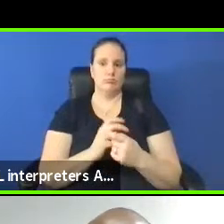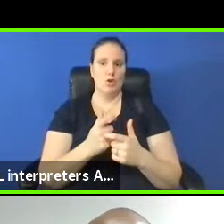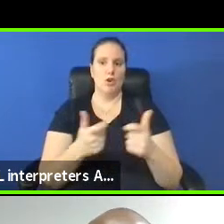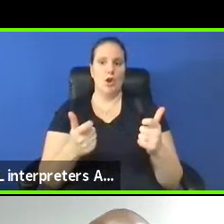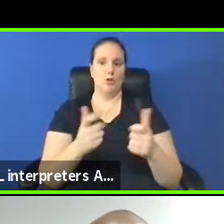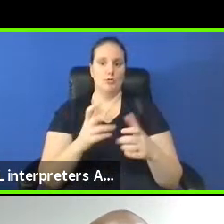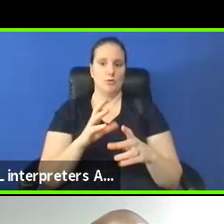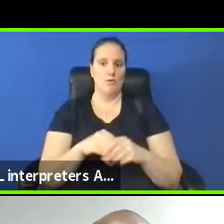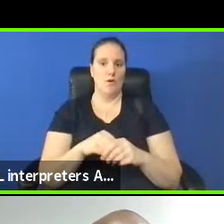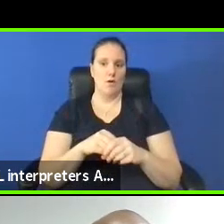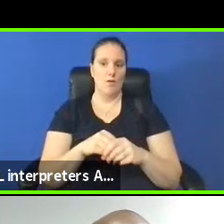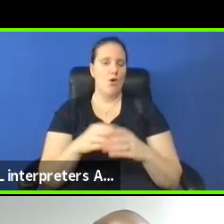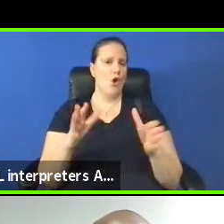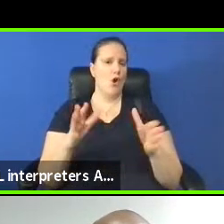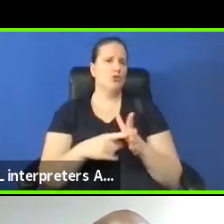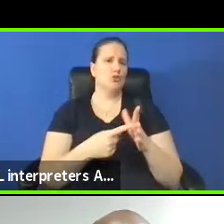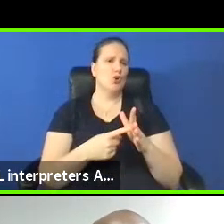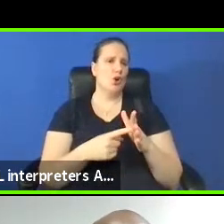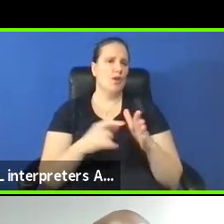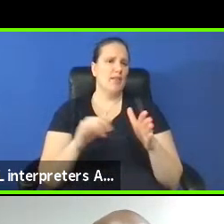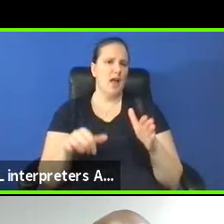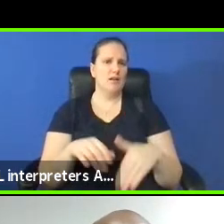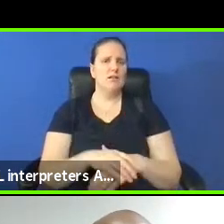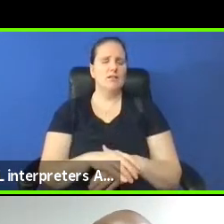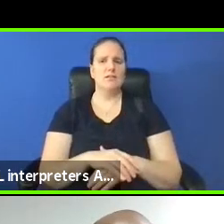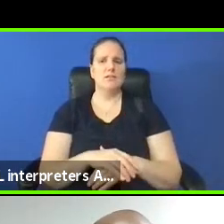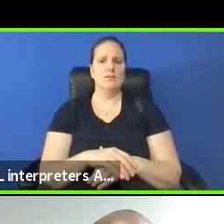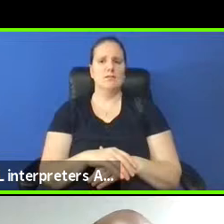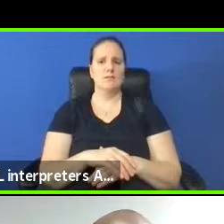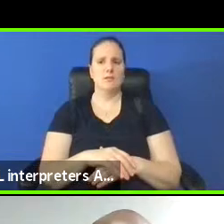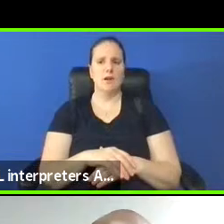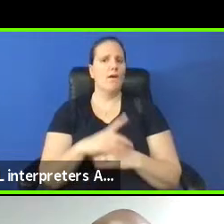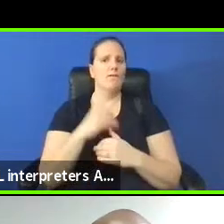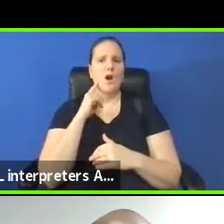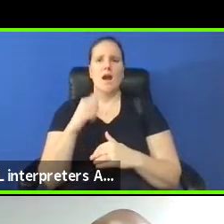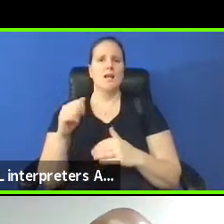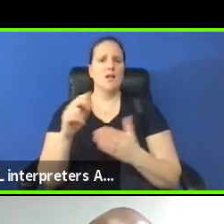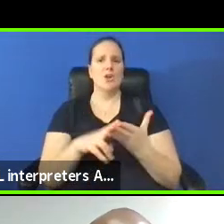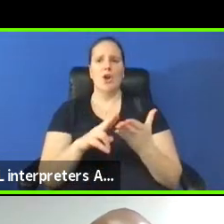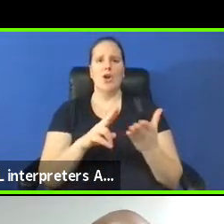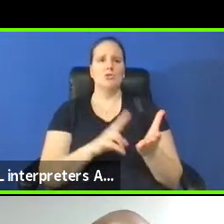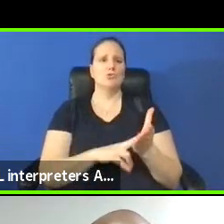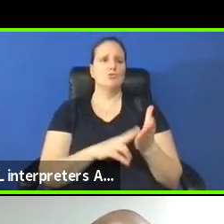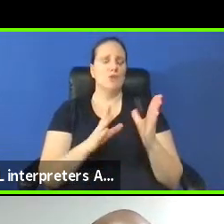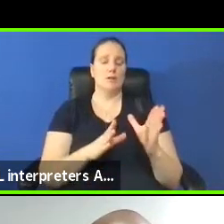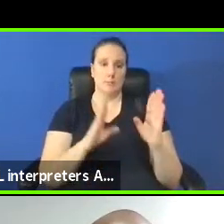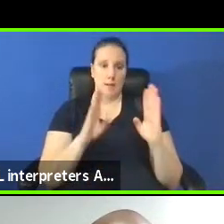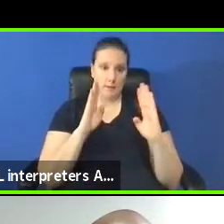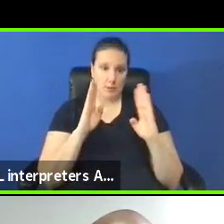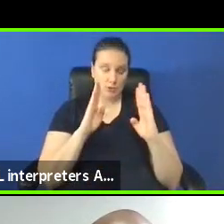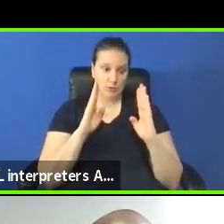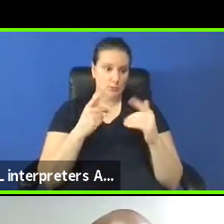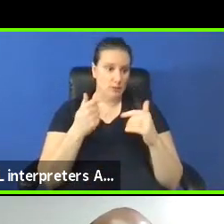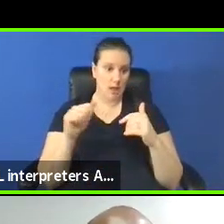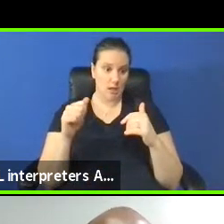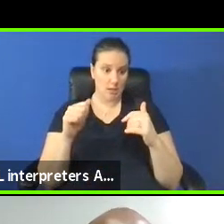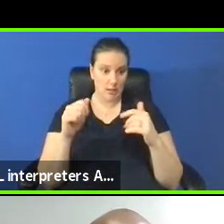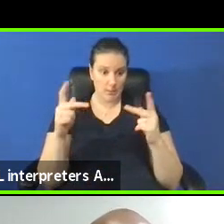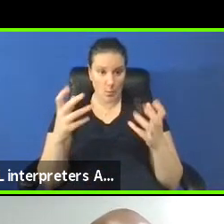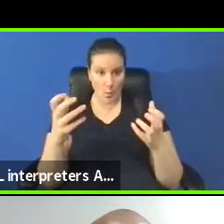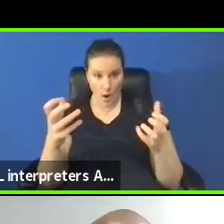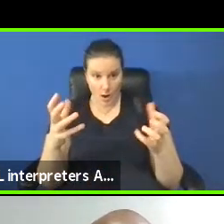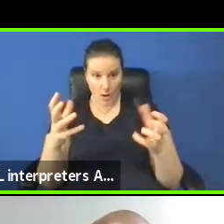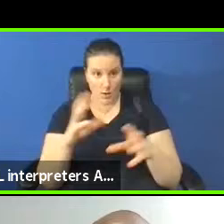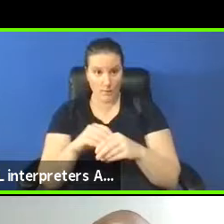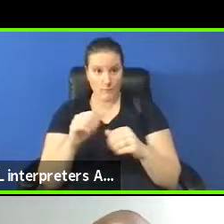already started. I think for any contractor paying attention, or any contractor wanting to do work